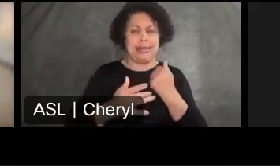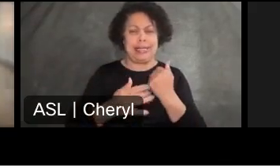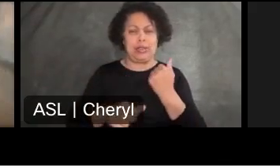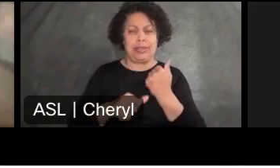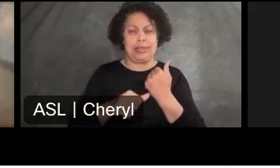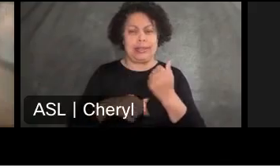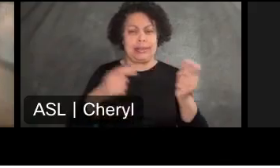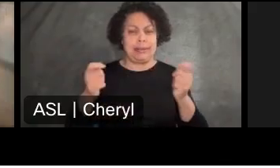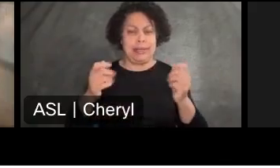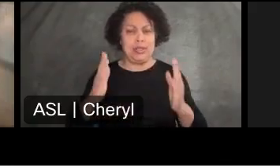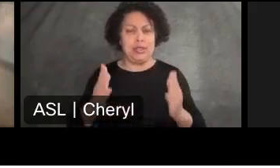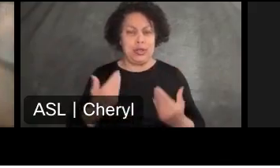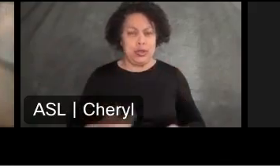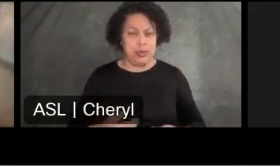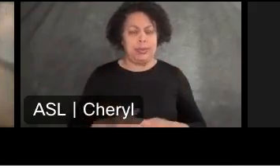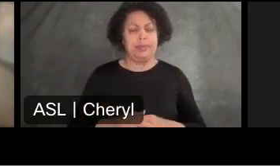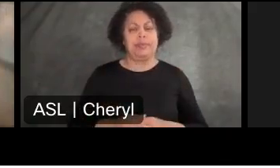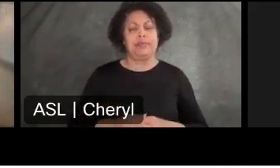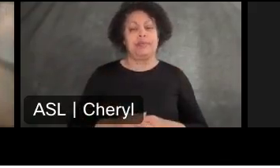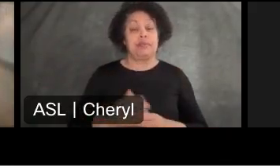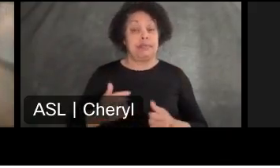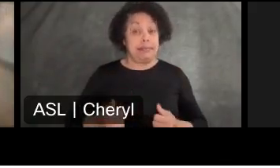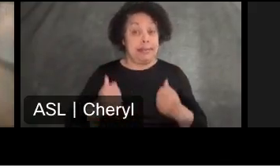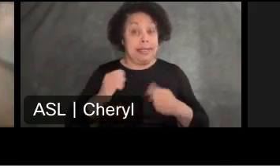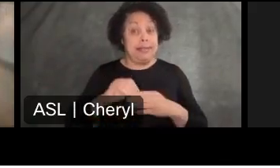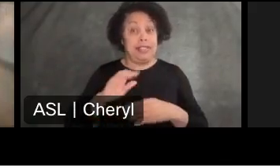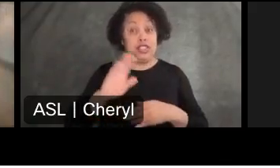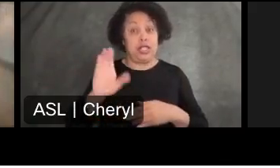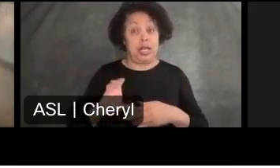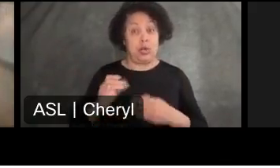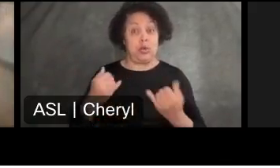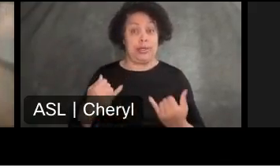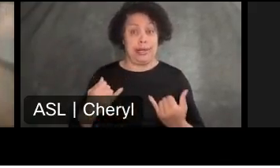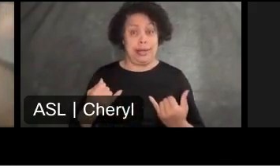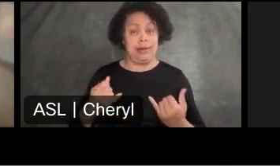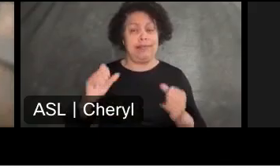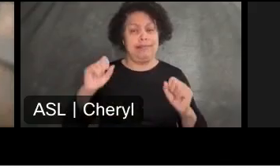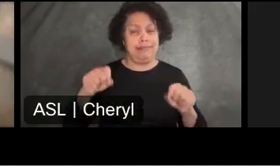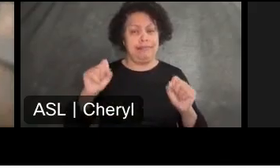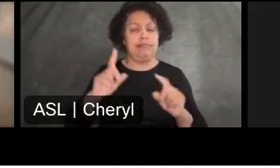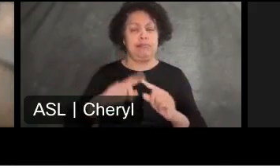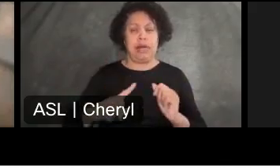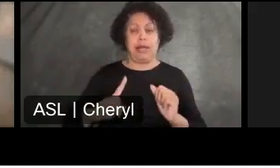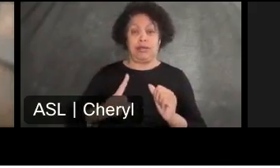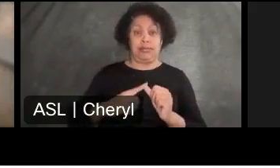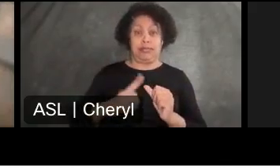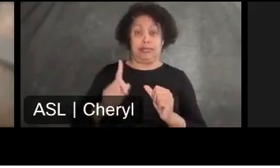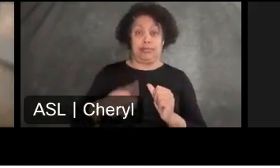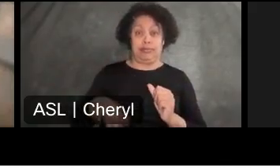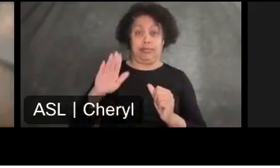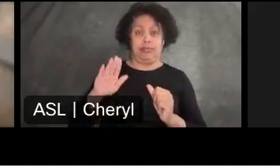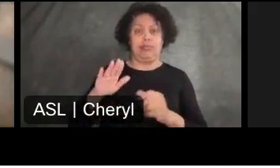Manager. And while I reside in Chicago currently, I am originally from the Spokane Tribe